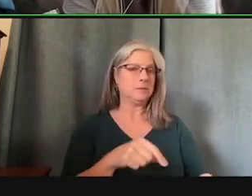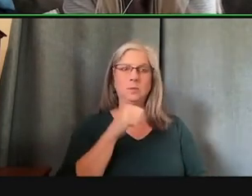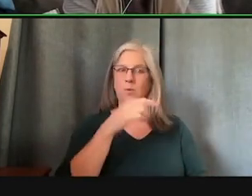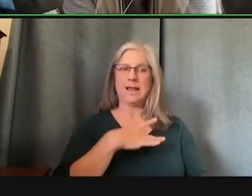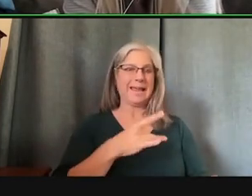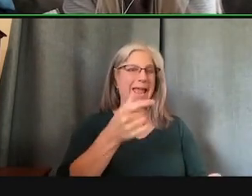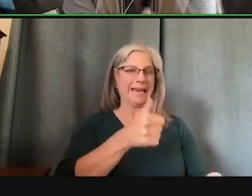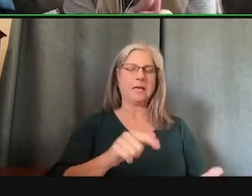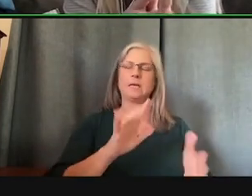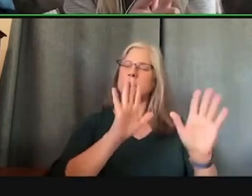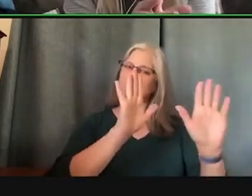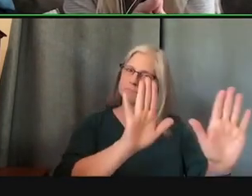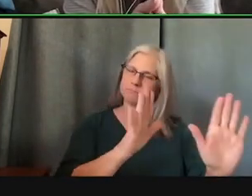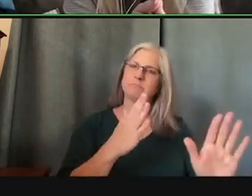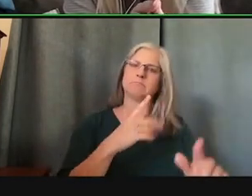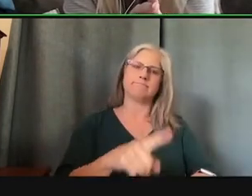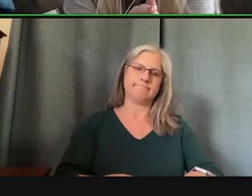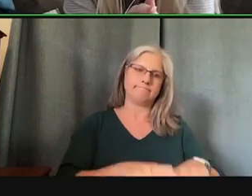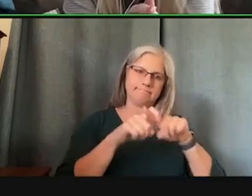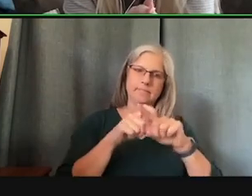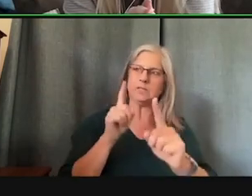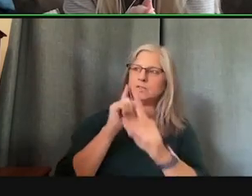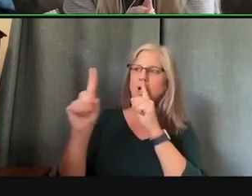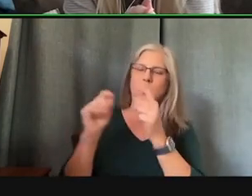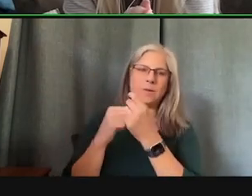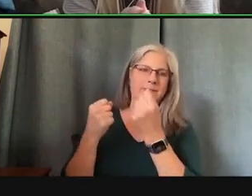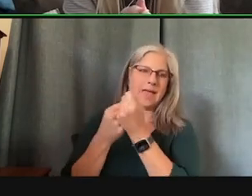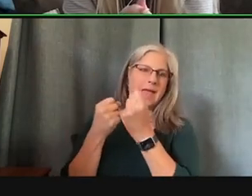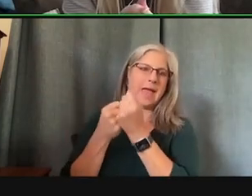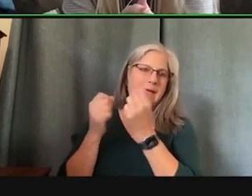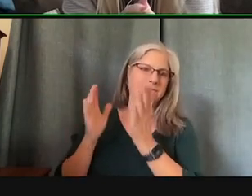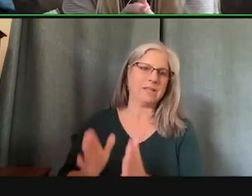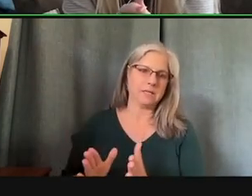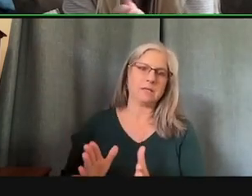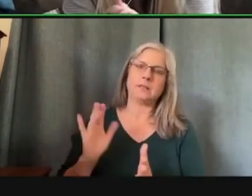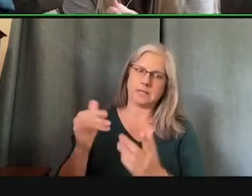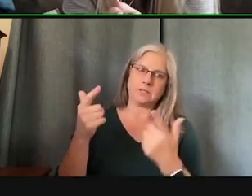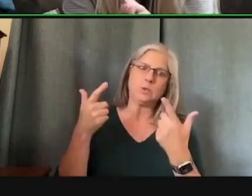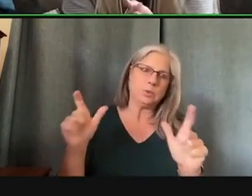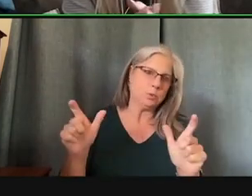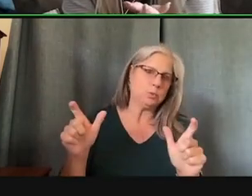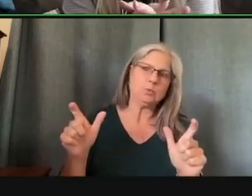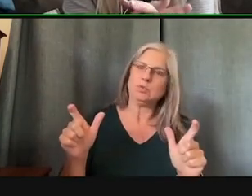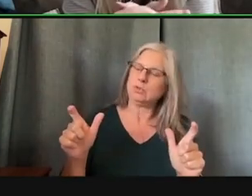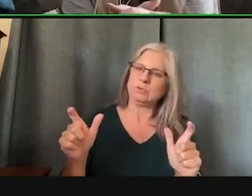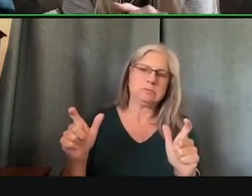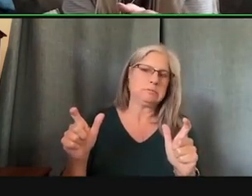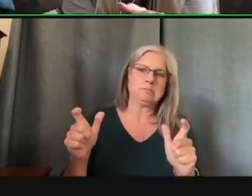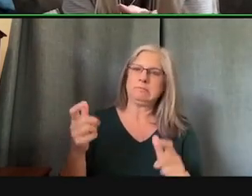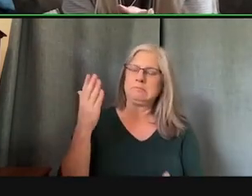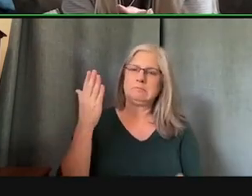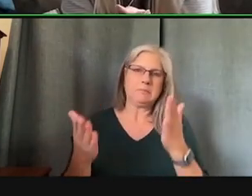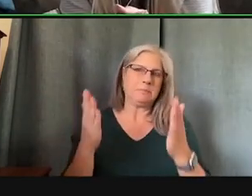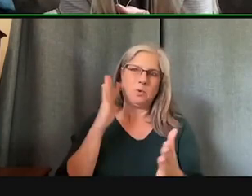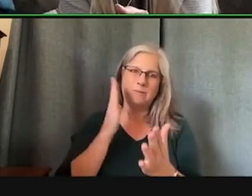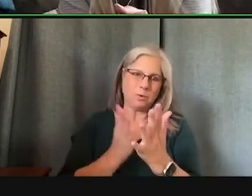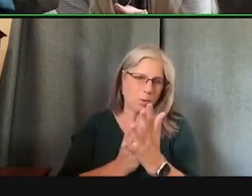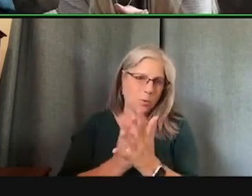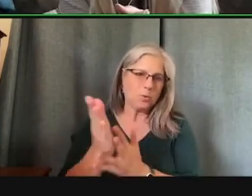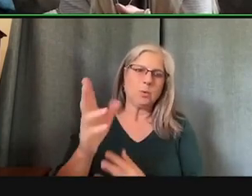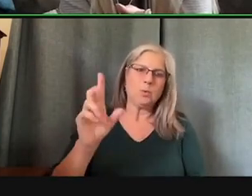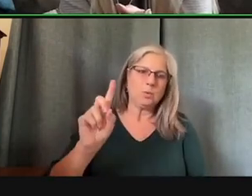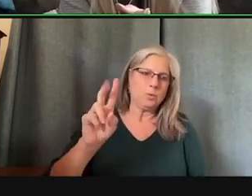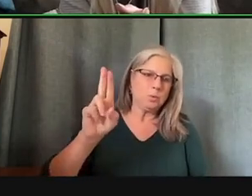first, because that's usually got some implications. Maybe you might even be going through due process at that point.